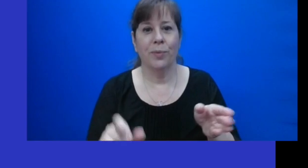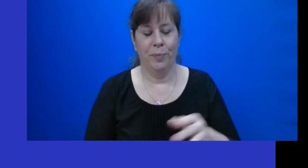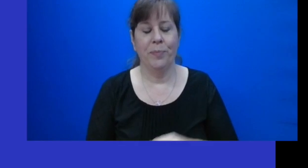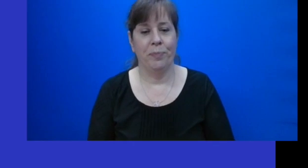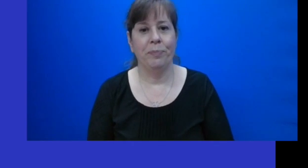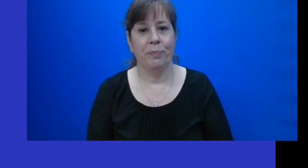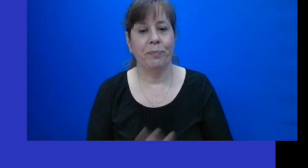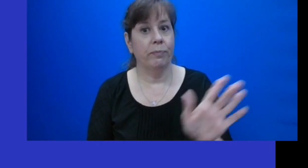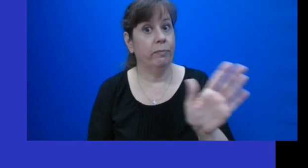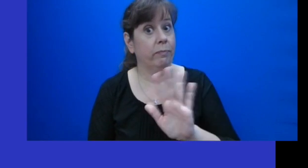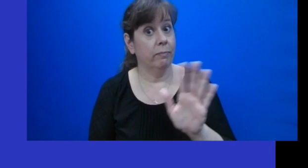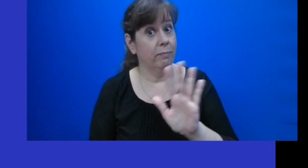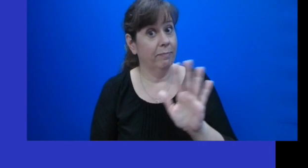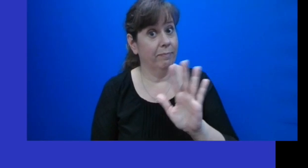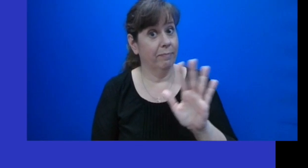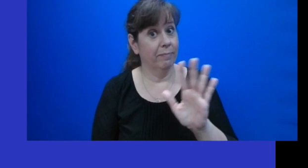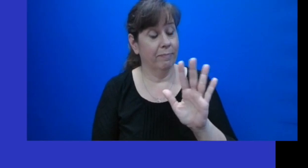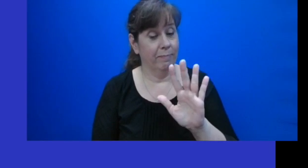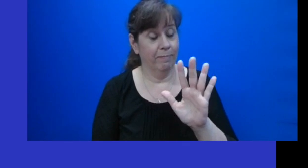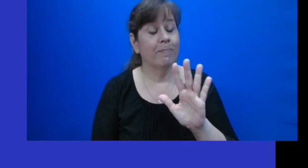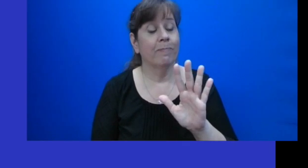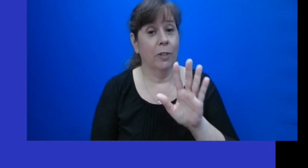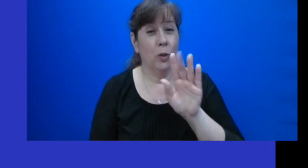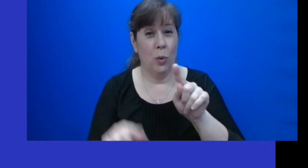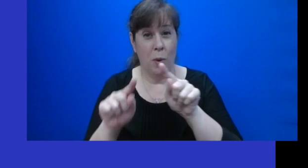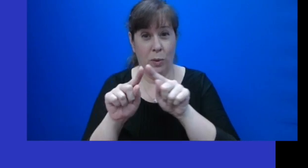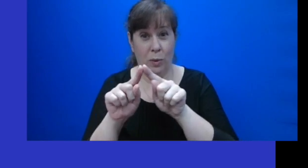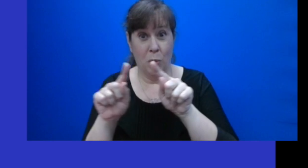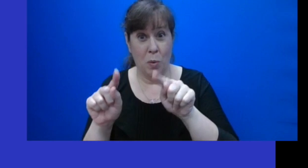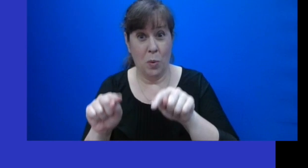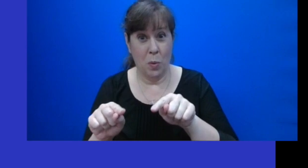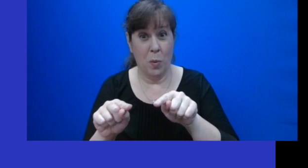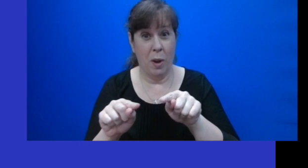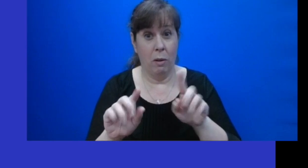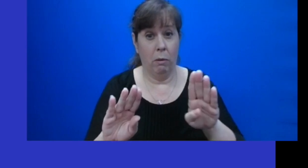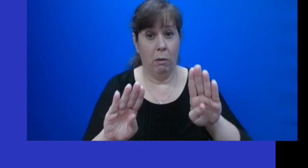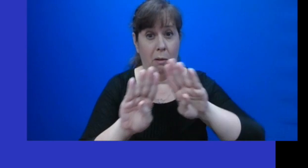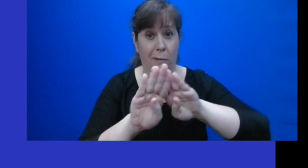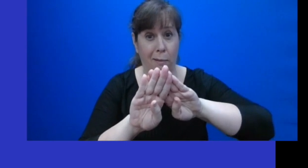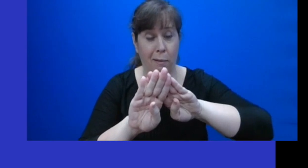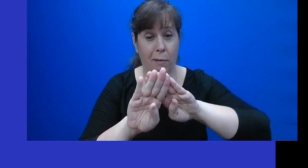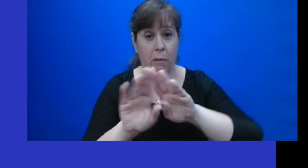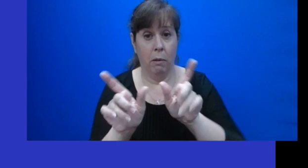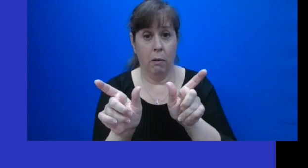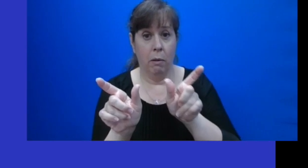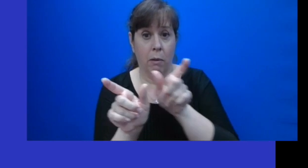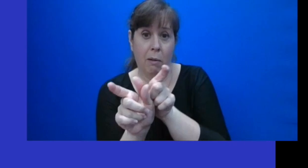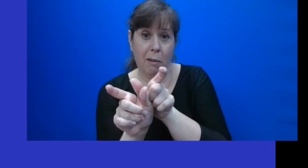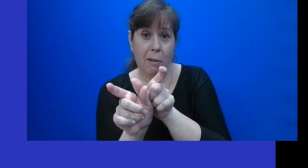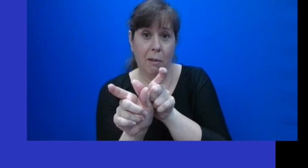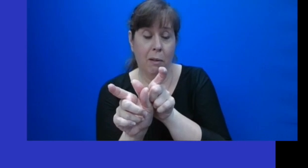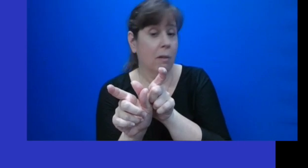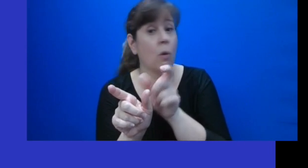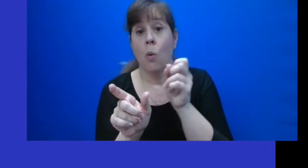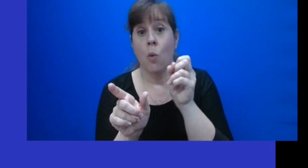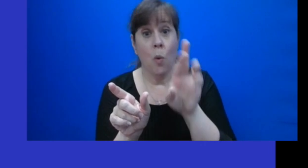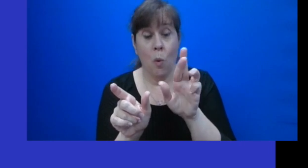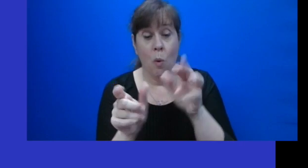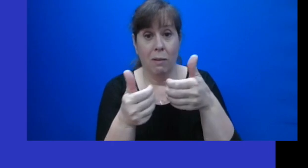We do not want our squares to overlap one another or have gaps.